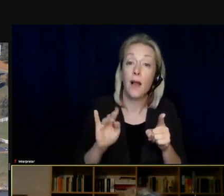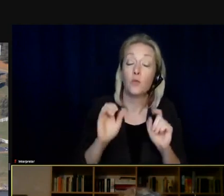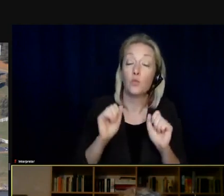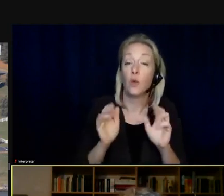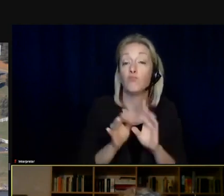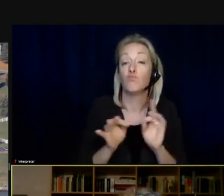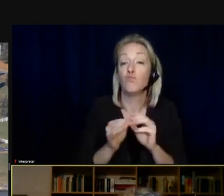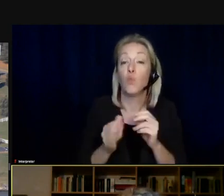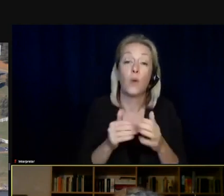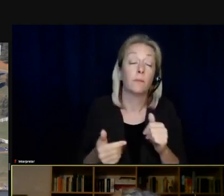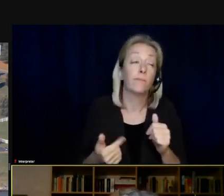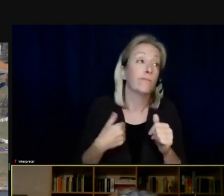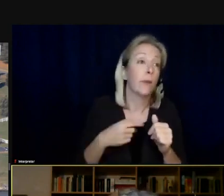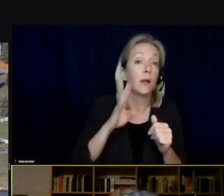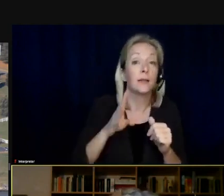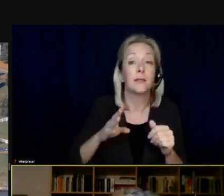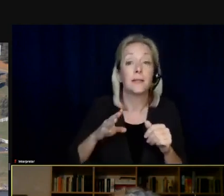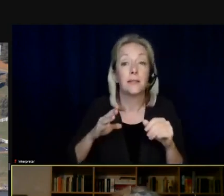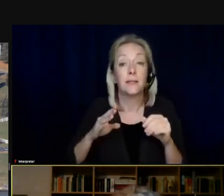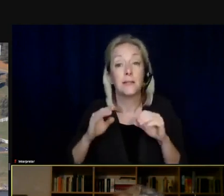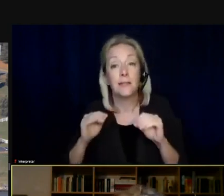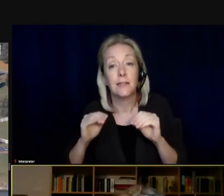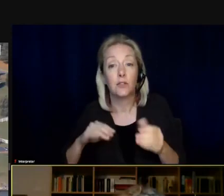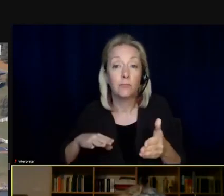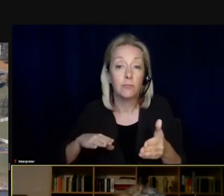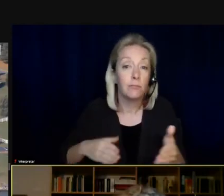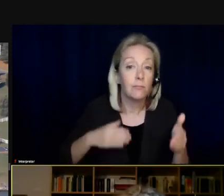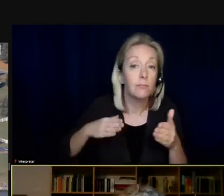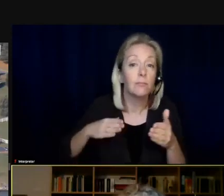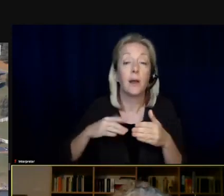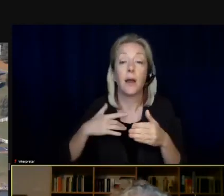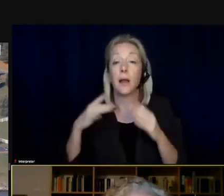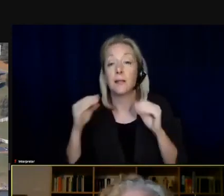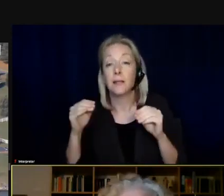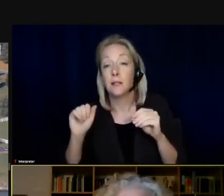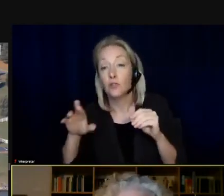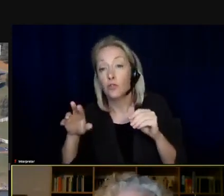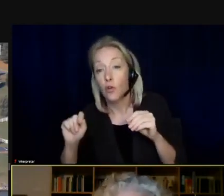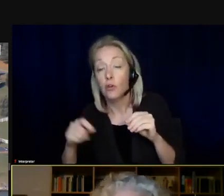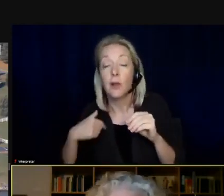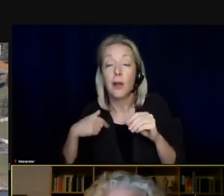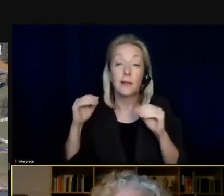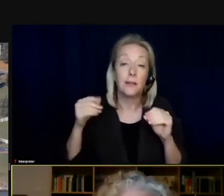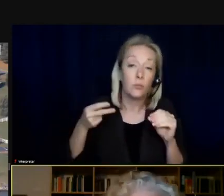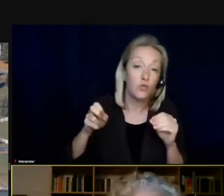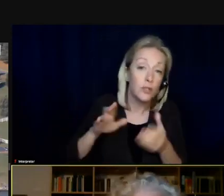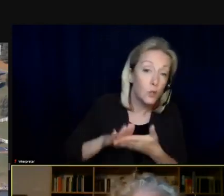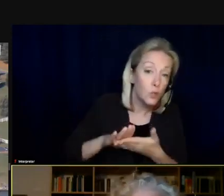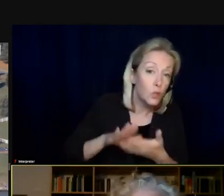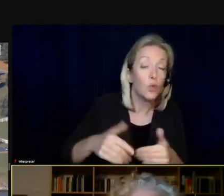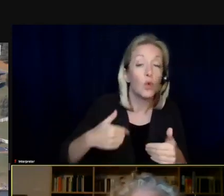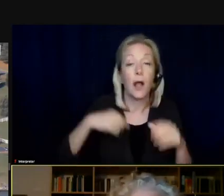like, I teach culinary arts, I'm an art teacher, I'm a preschool teacher, you know, I teach